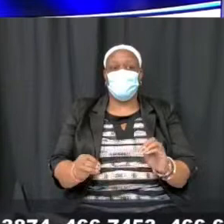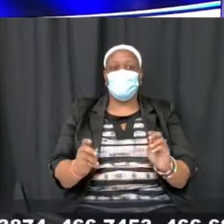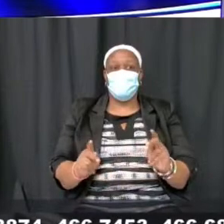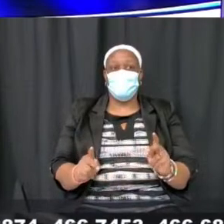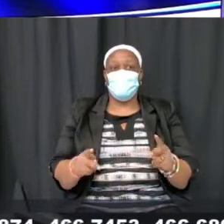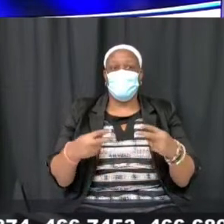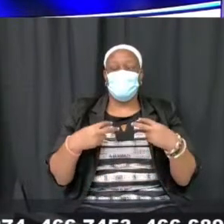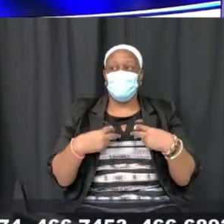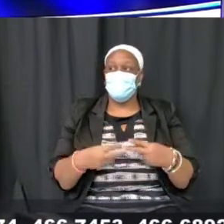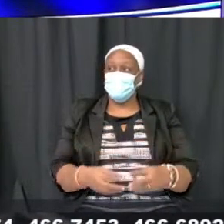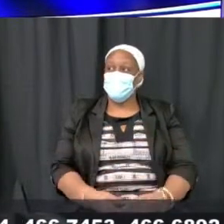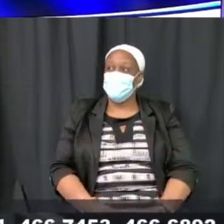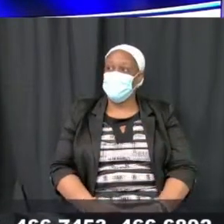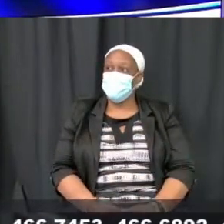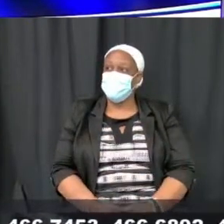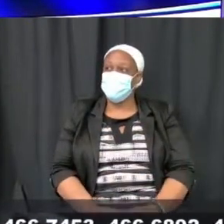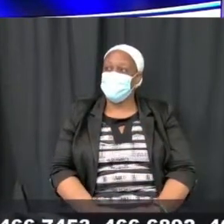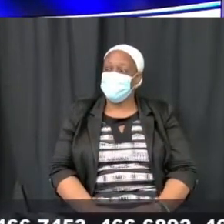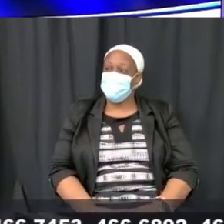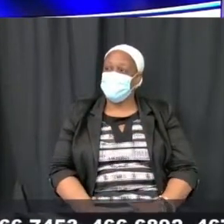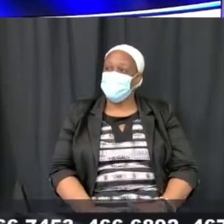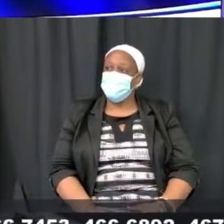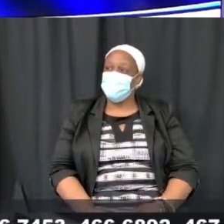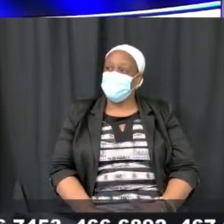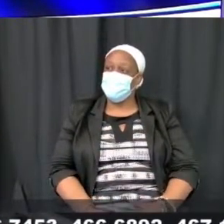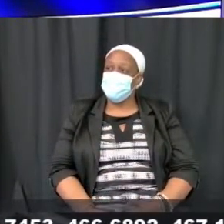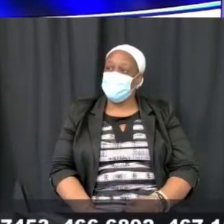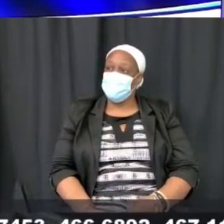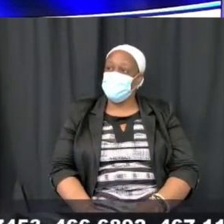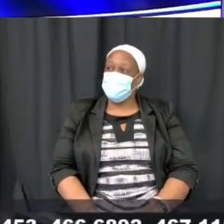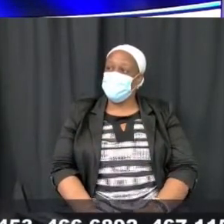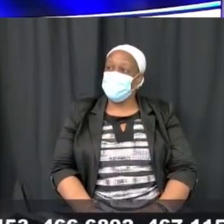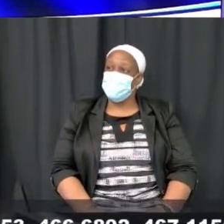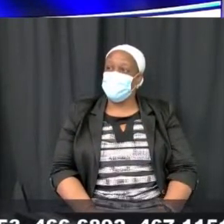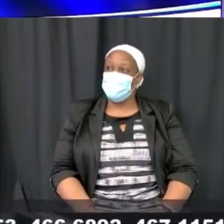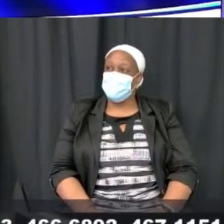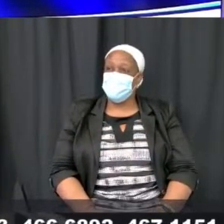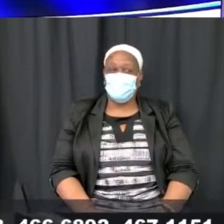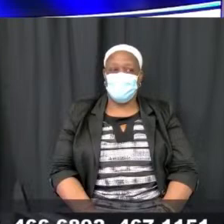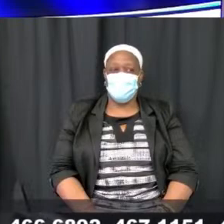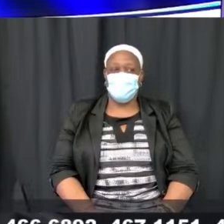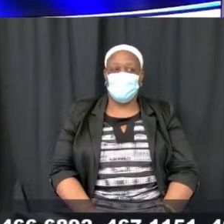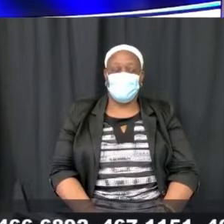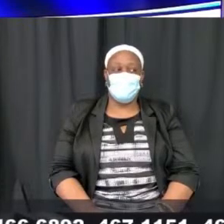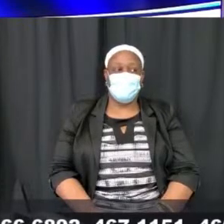I guess not daily additions, but how many persons do we have in quarantine?